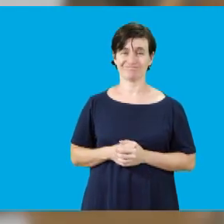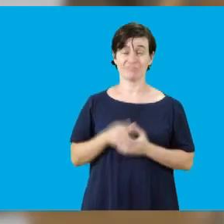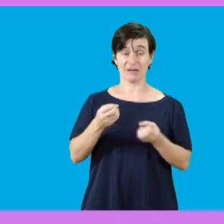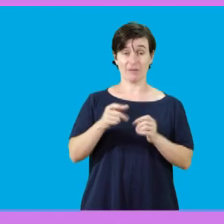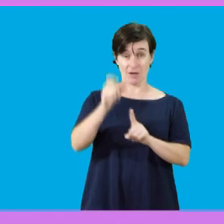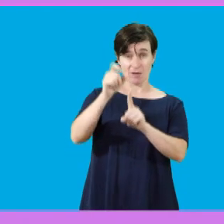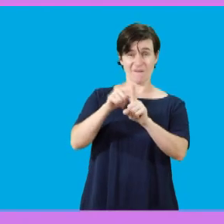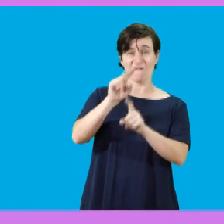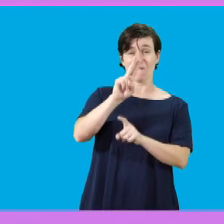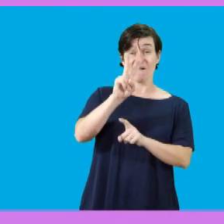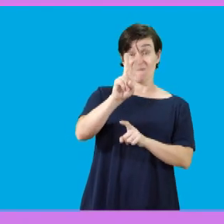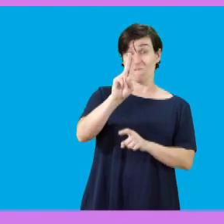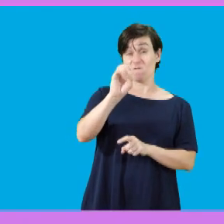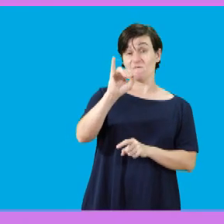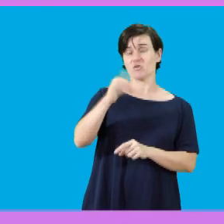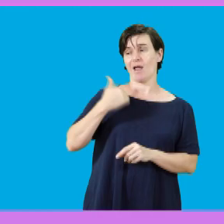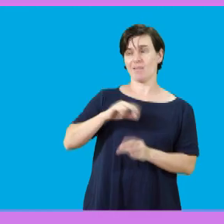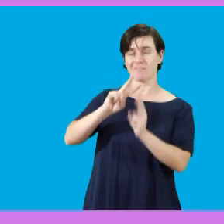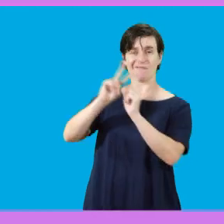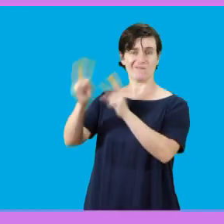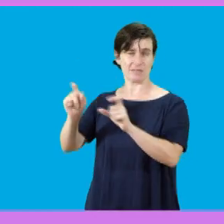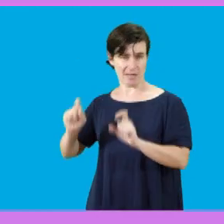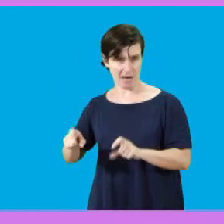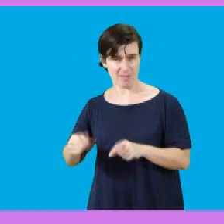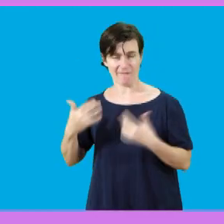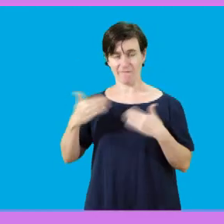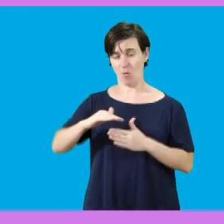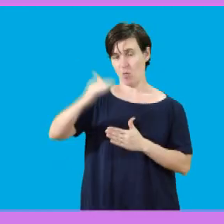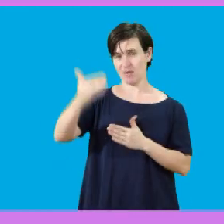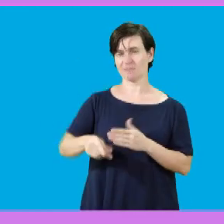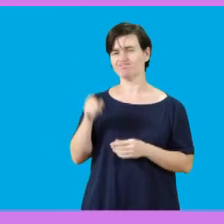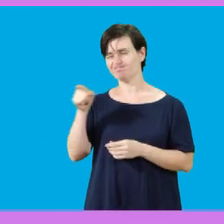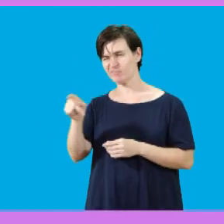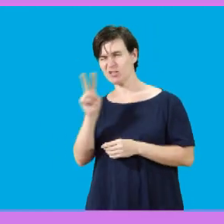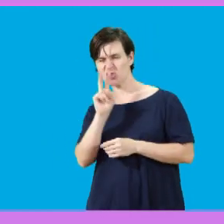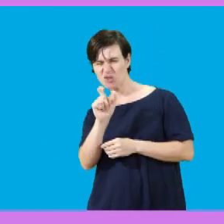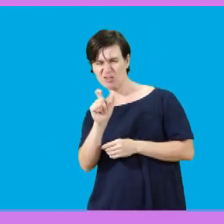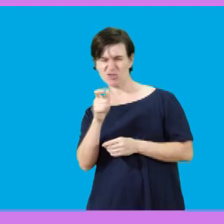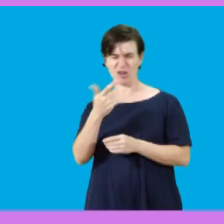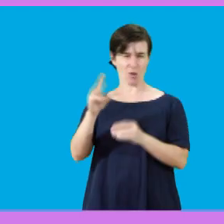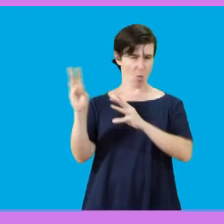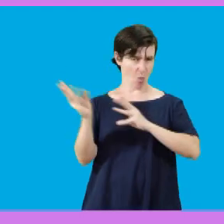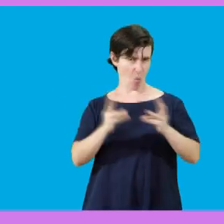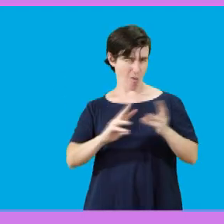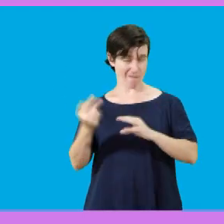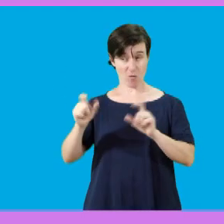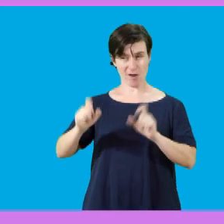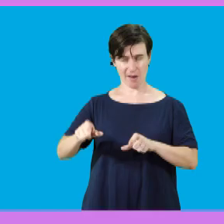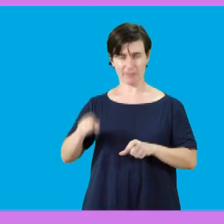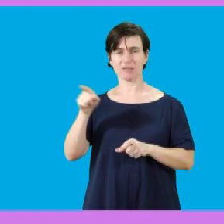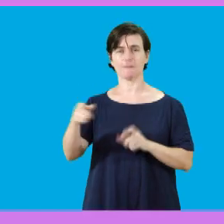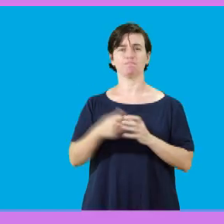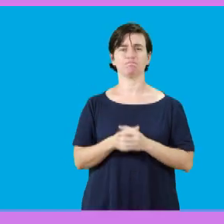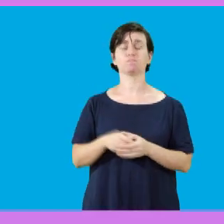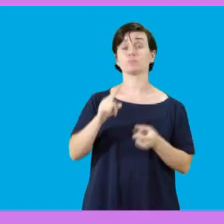Then there we are given, they say Vusi wants to visit Cape Town for a weekend. He sees the weather forecast. So we are given the weather forecast